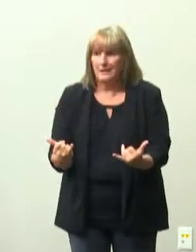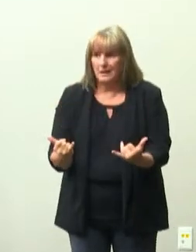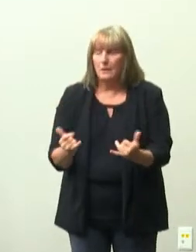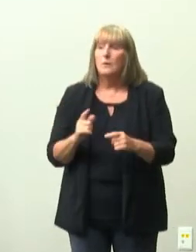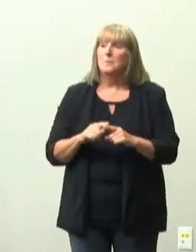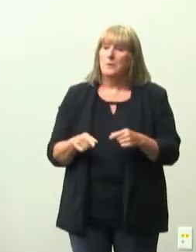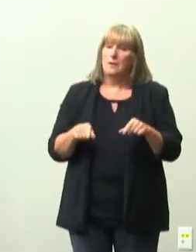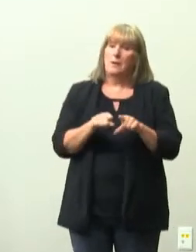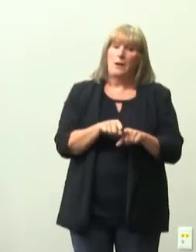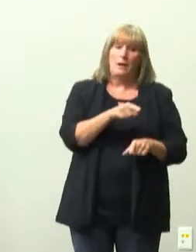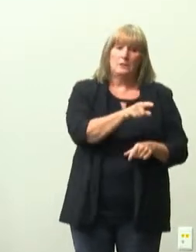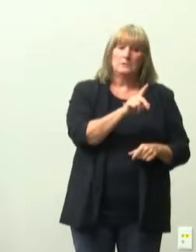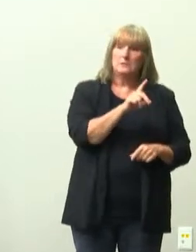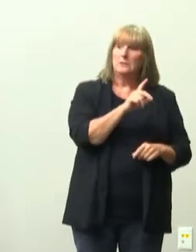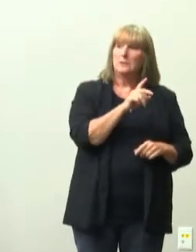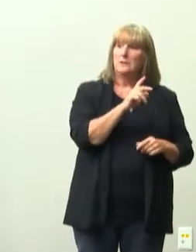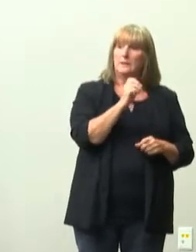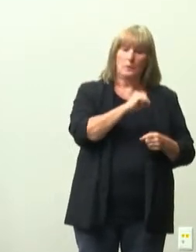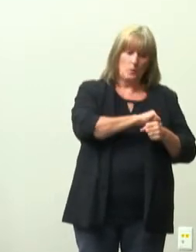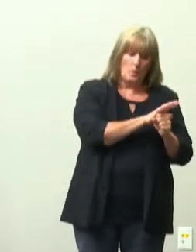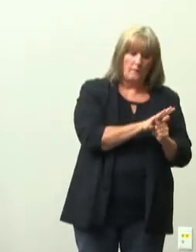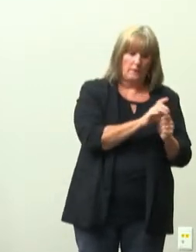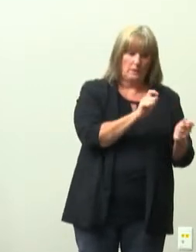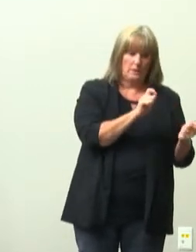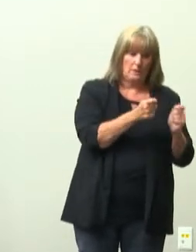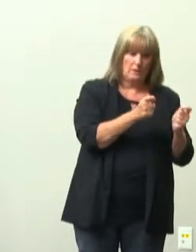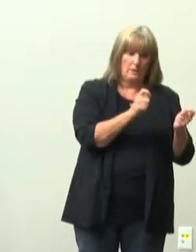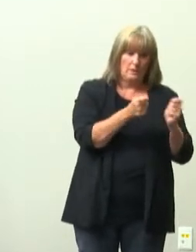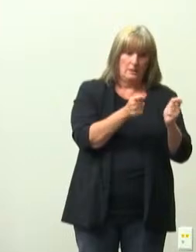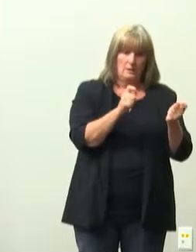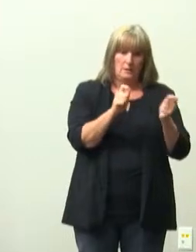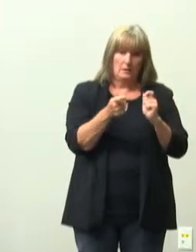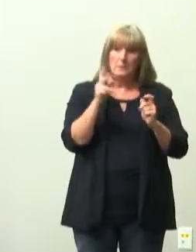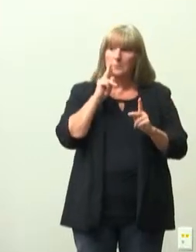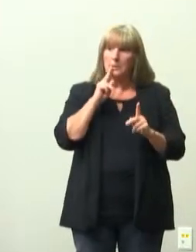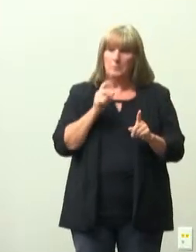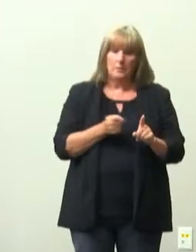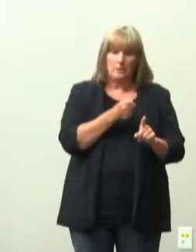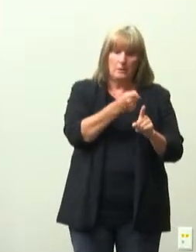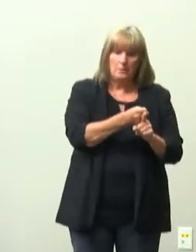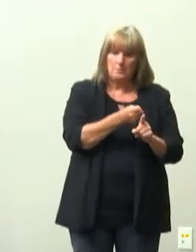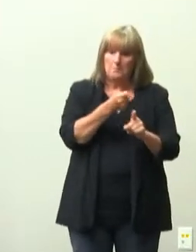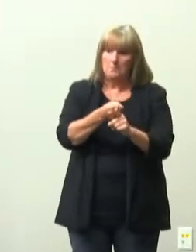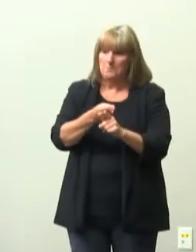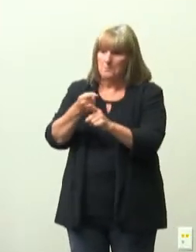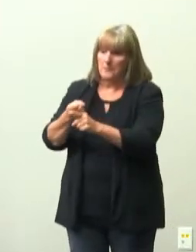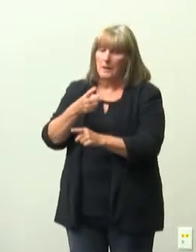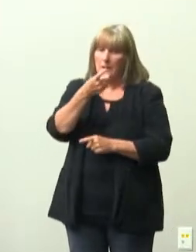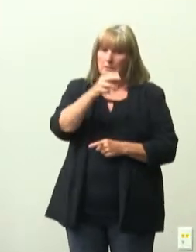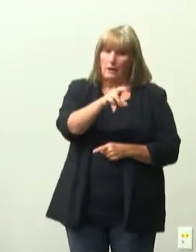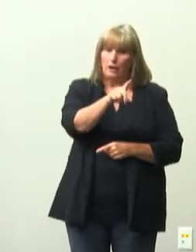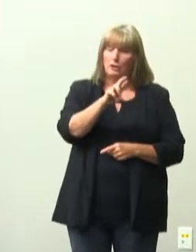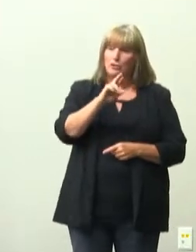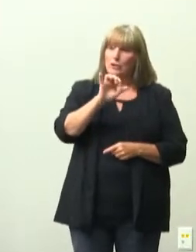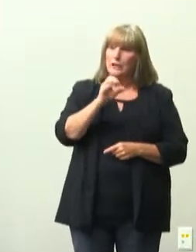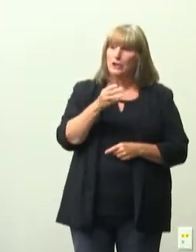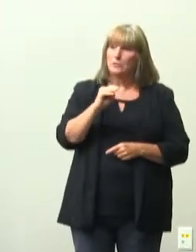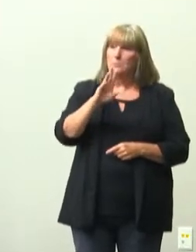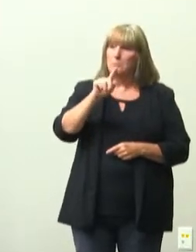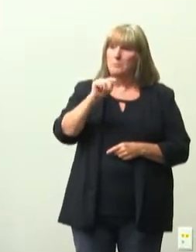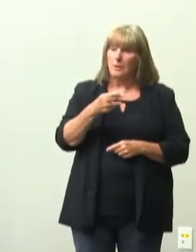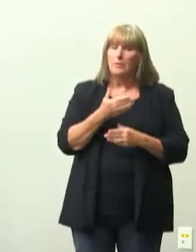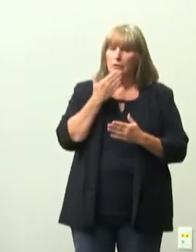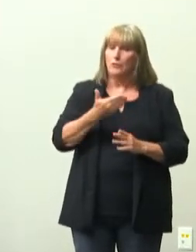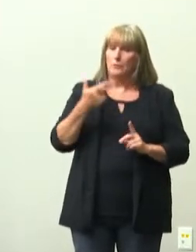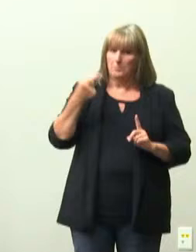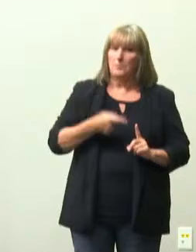as the variant changes and more people are impacted, and I think Dr. Richma made a good point. I was visiting with